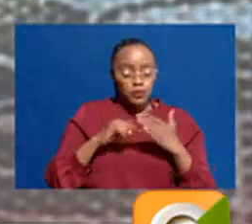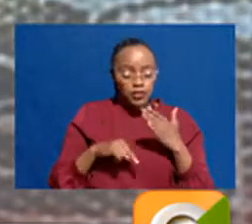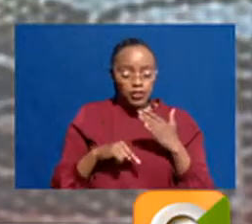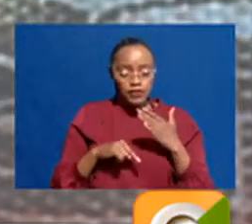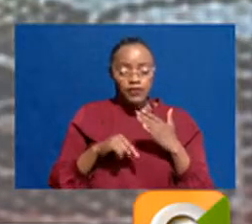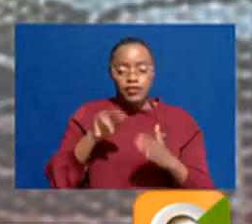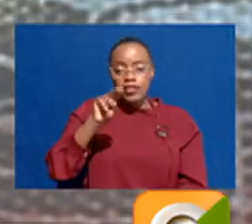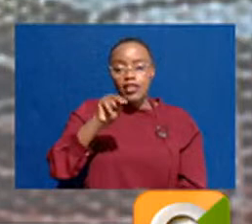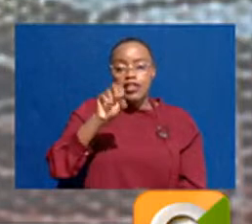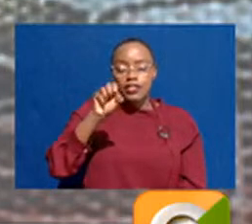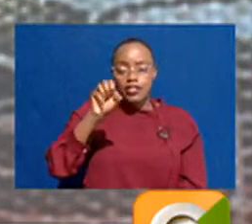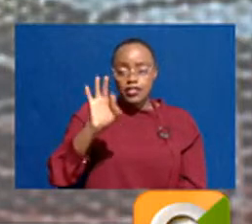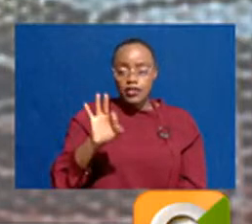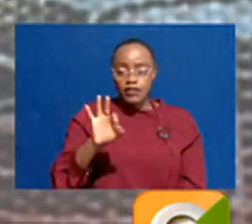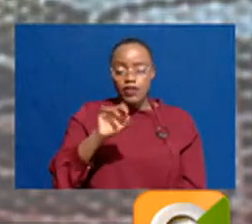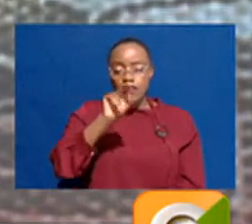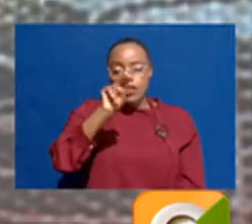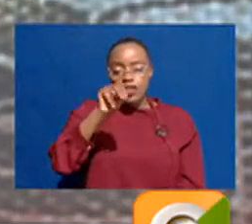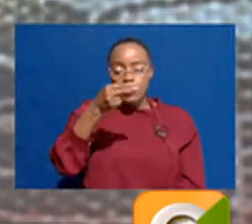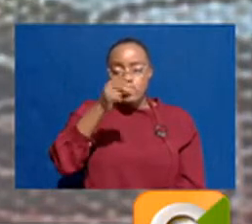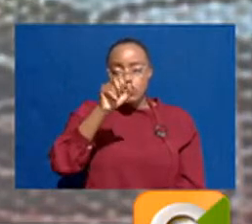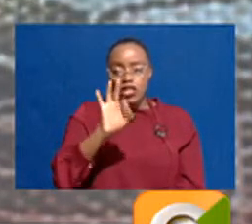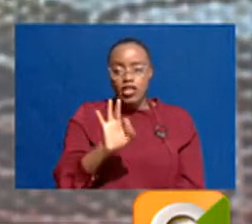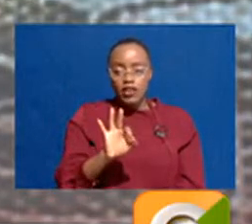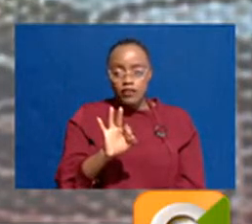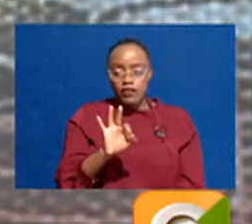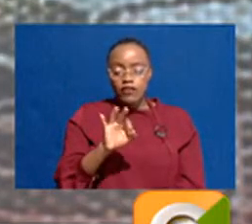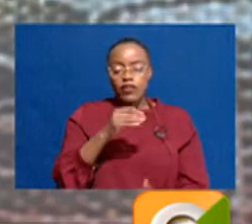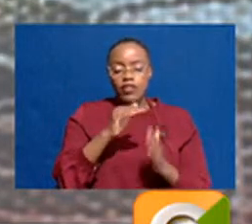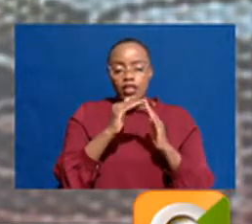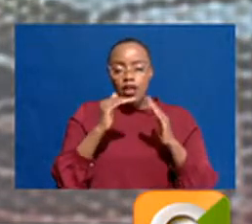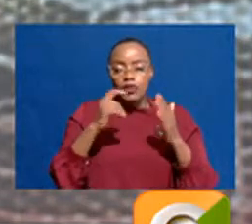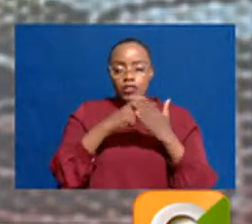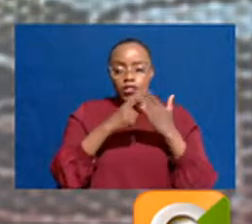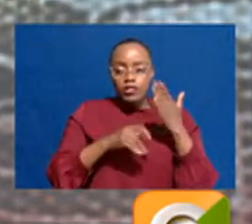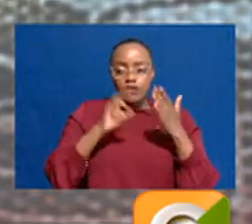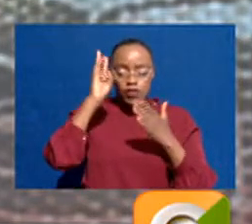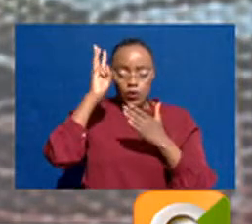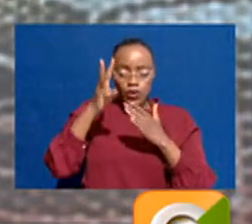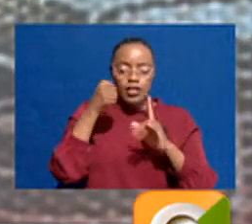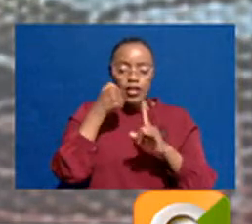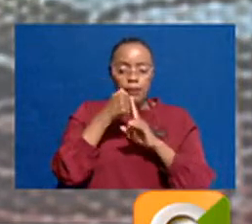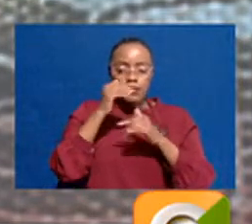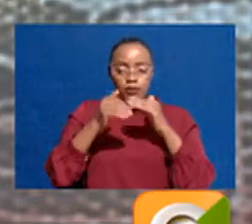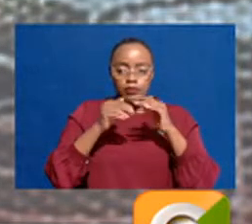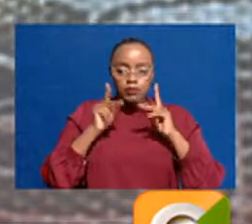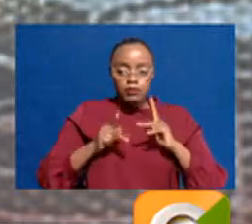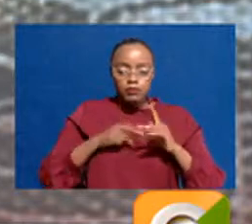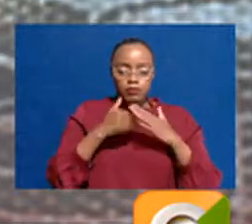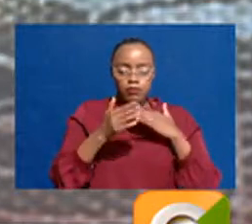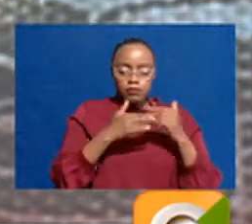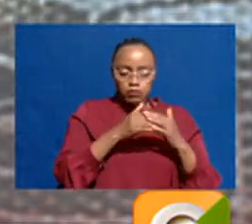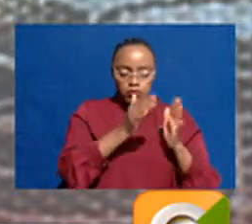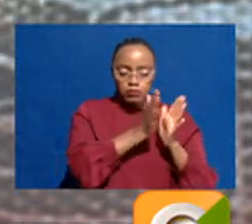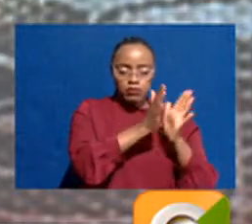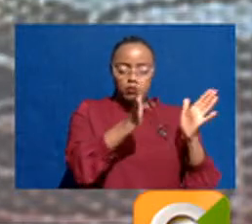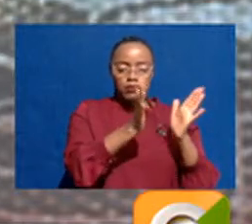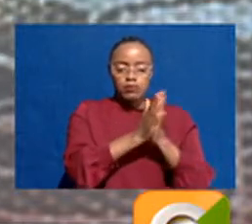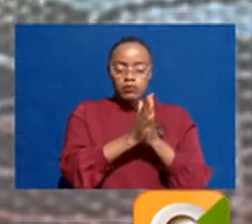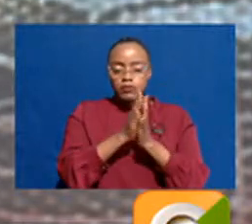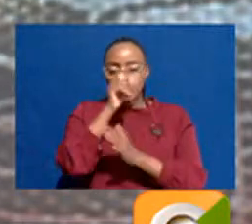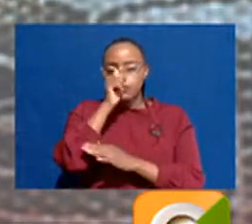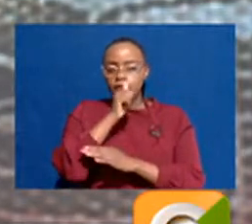the NSSF, NHIF, housing levy is going to impact everybody, whether you're in the public sector or you're